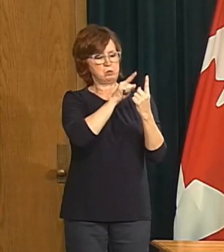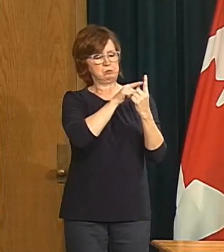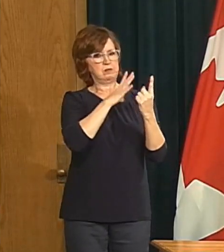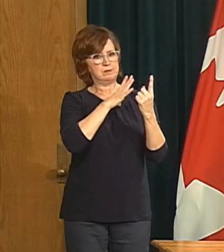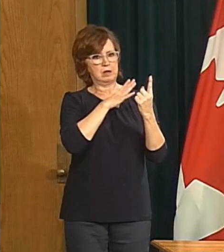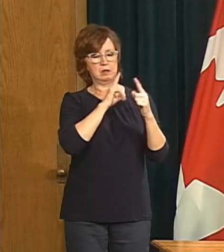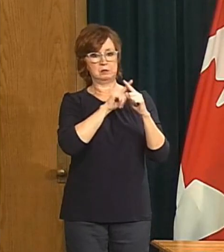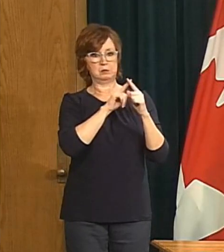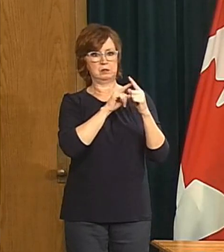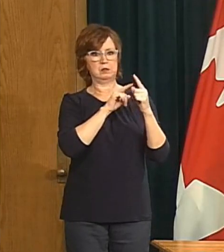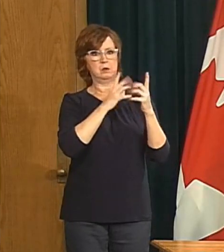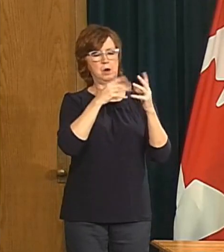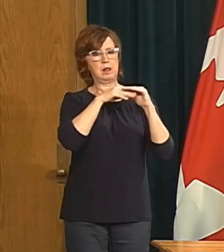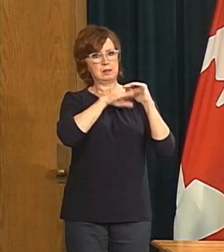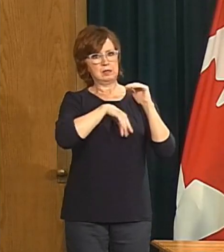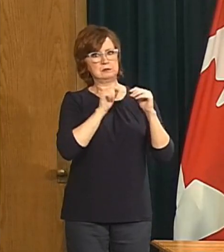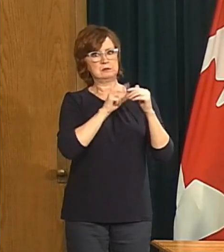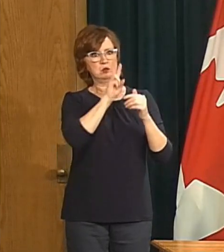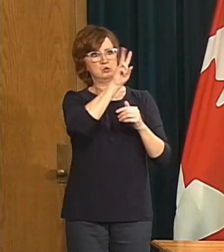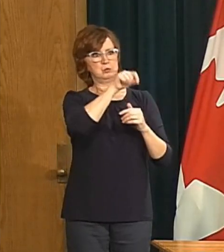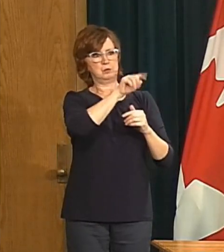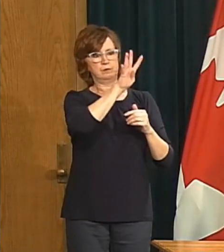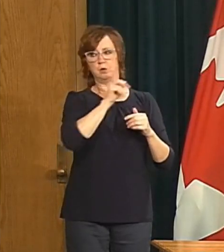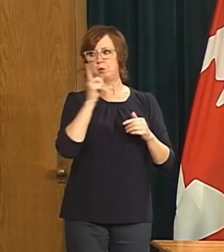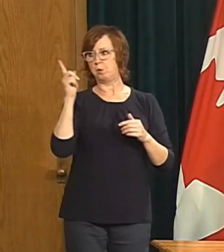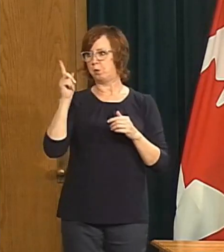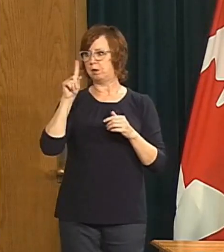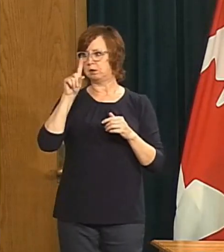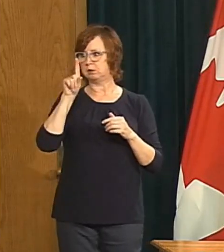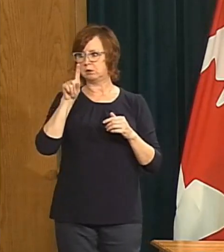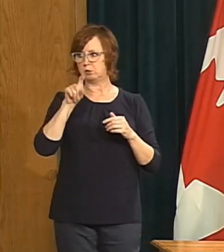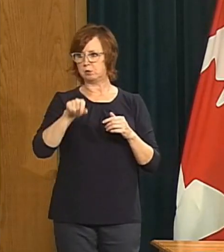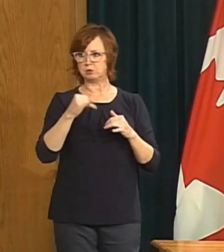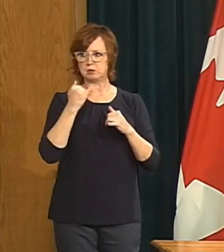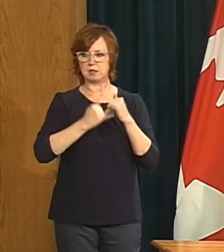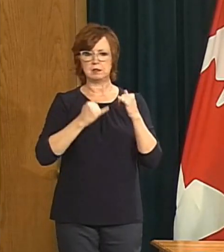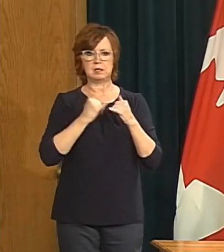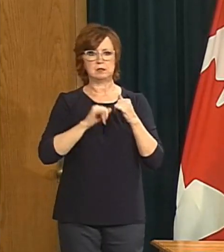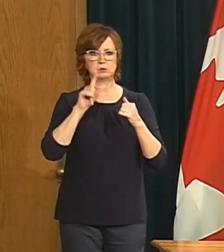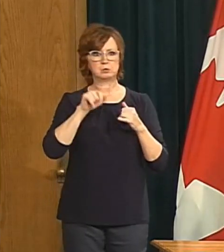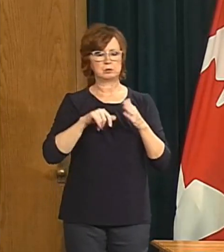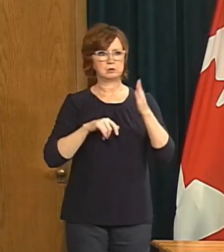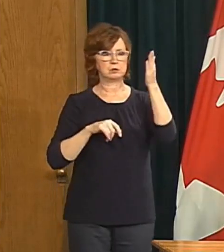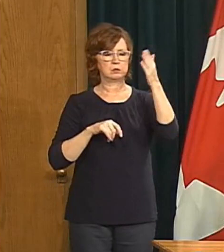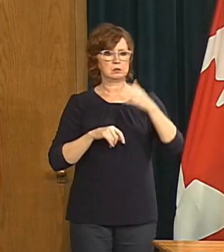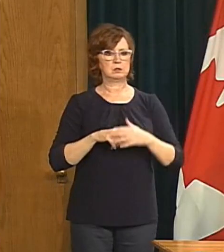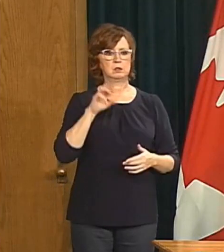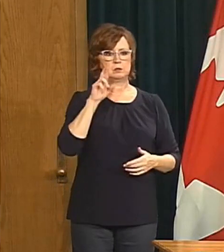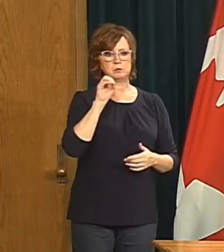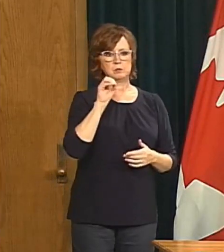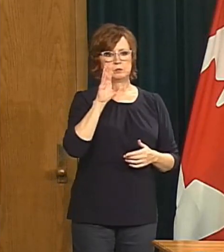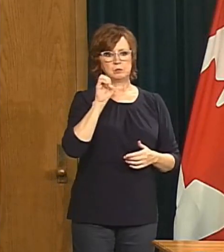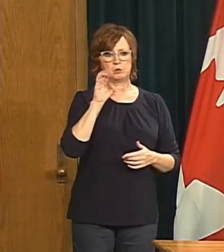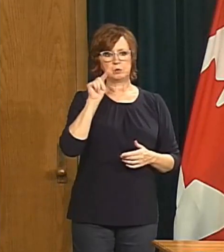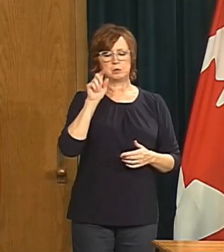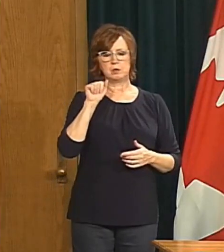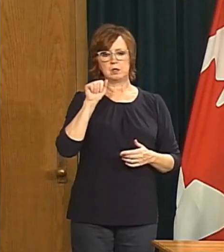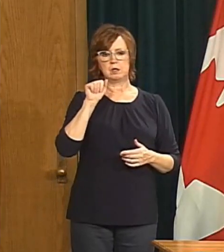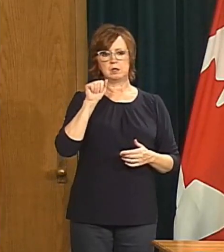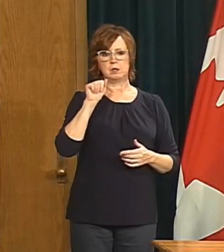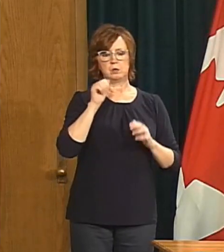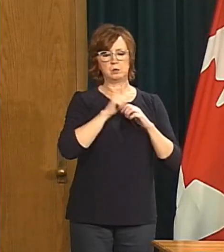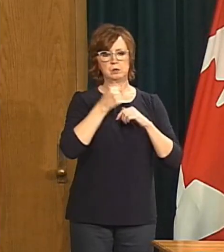models. We have time for one last question from the line, operator. We have Roberta Bell with Global.